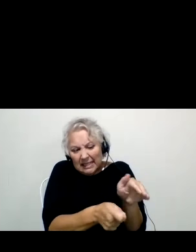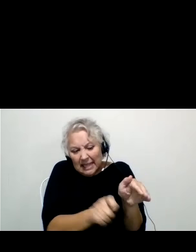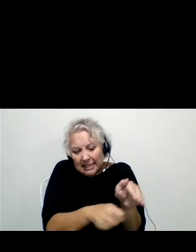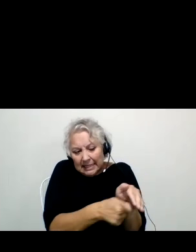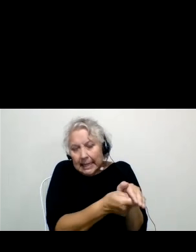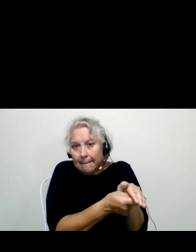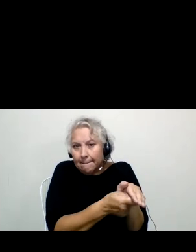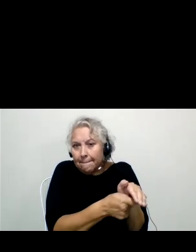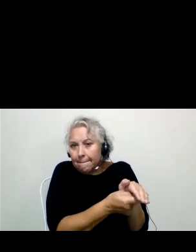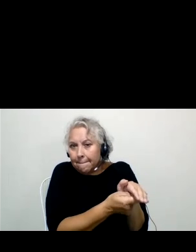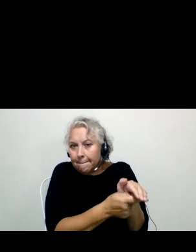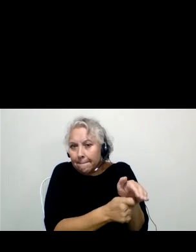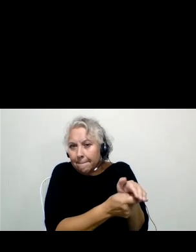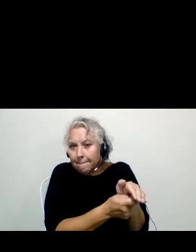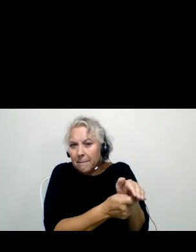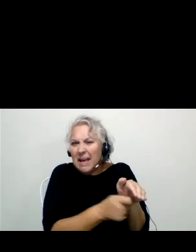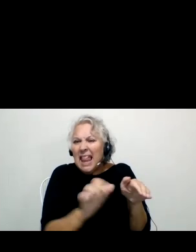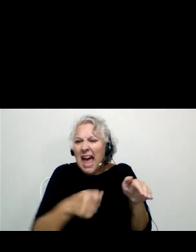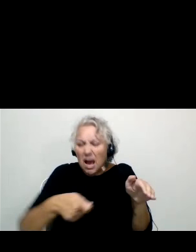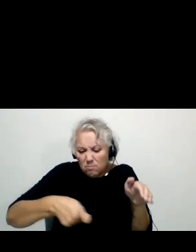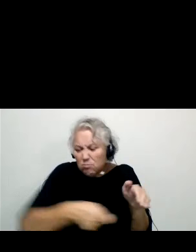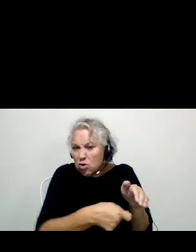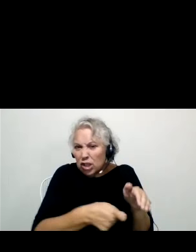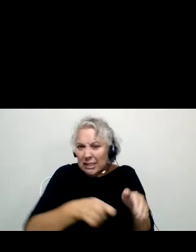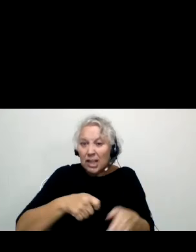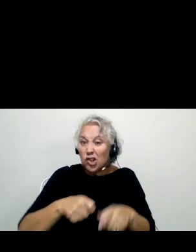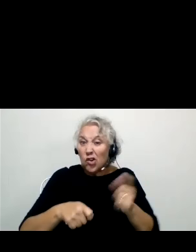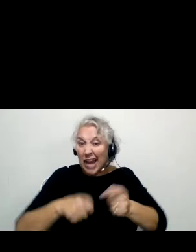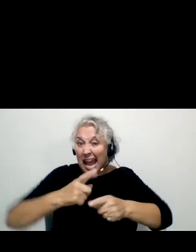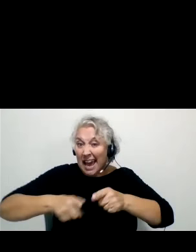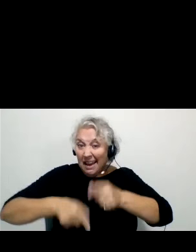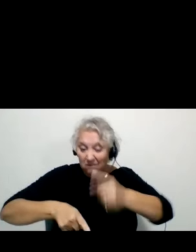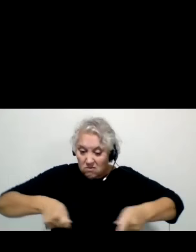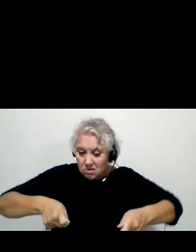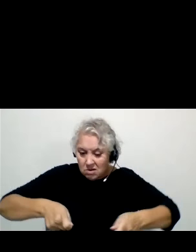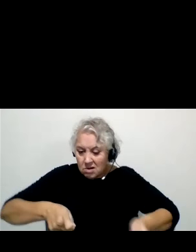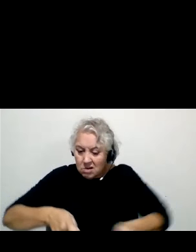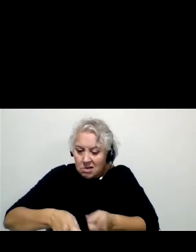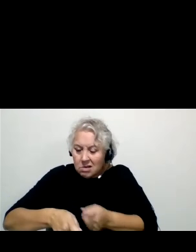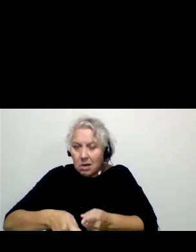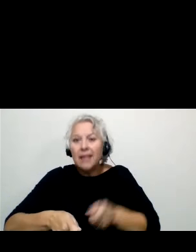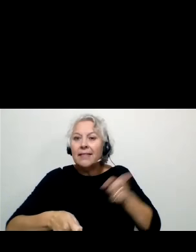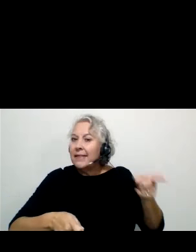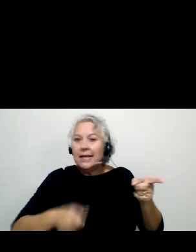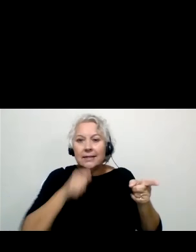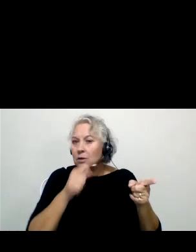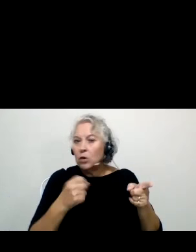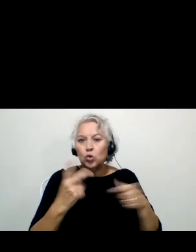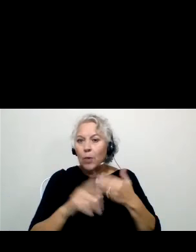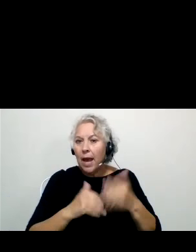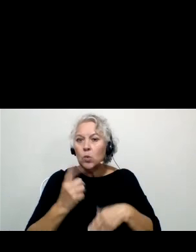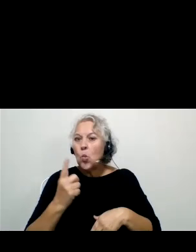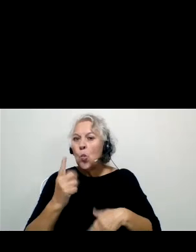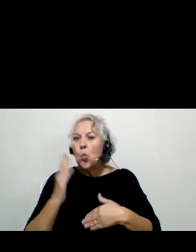push. It's kind of like being able to push, like with your knife, you push food up onto a fork. Well, this doesn't involve 2 hands. It involves